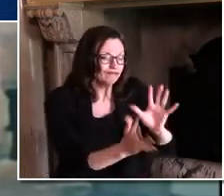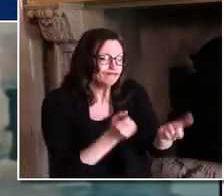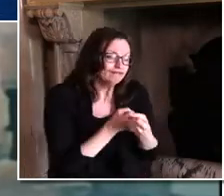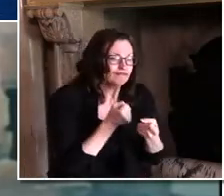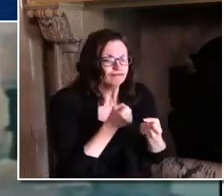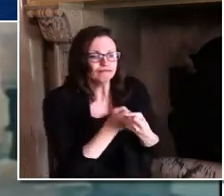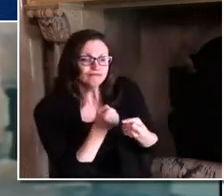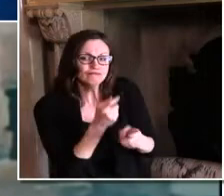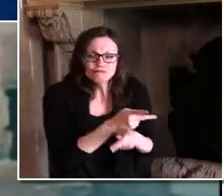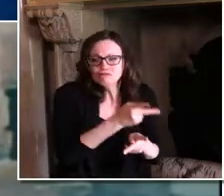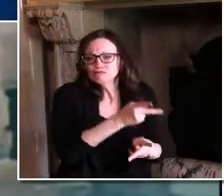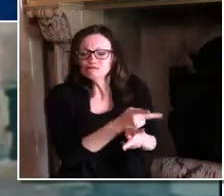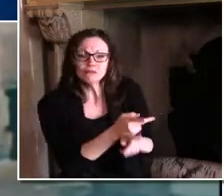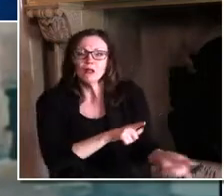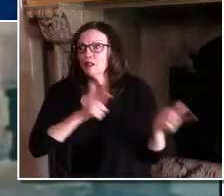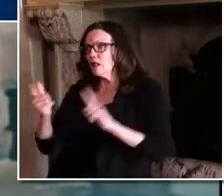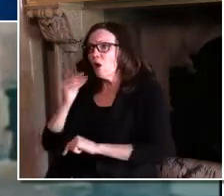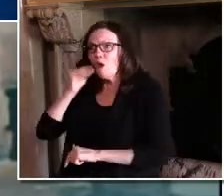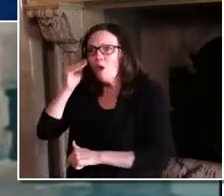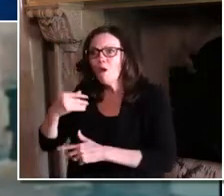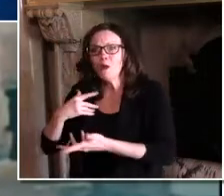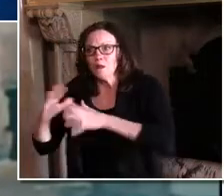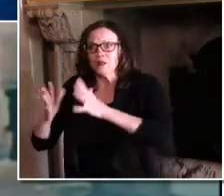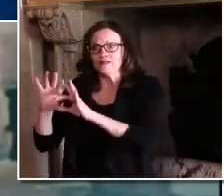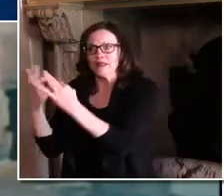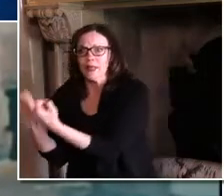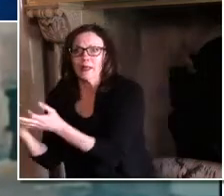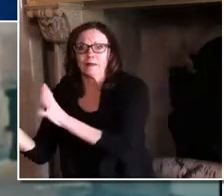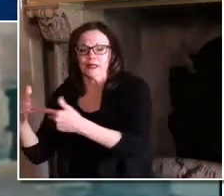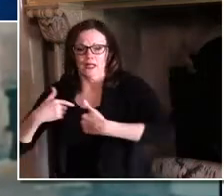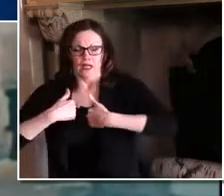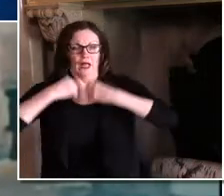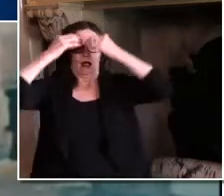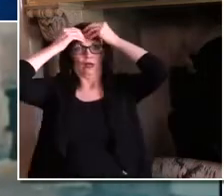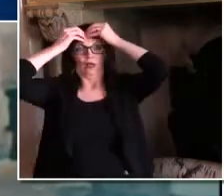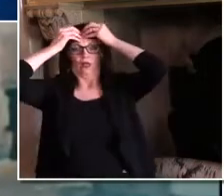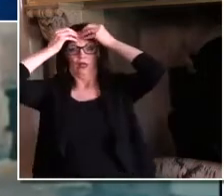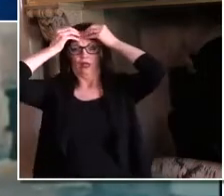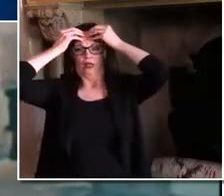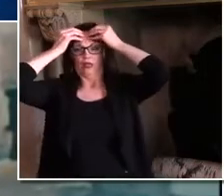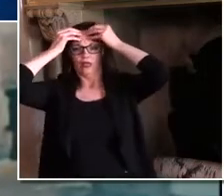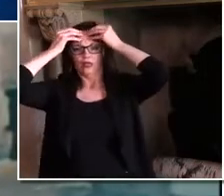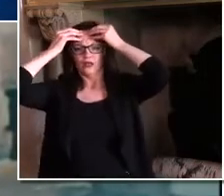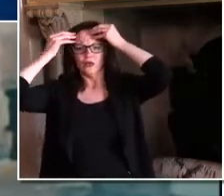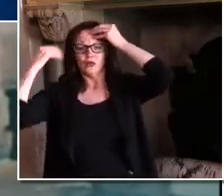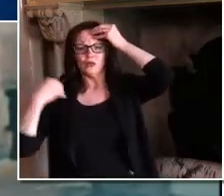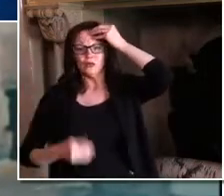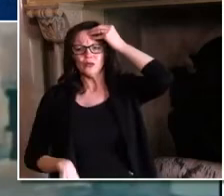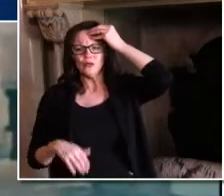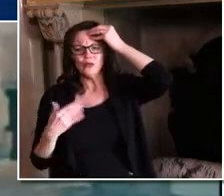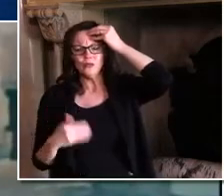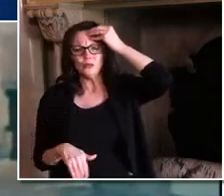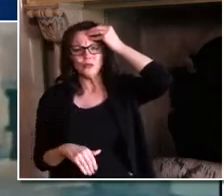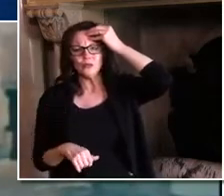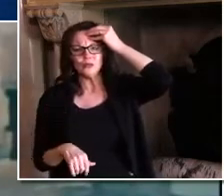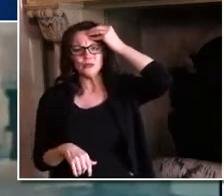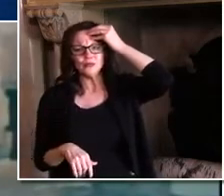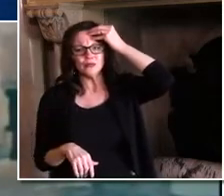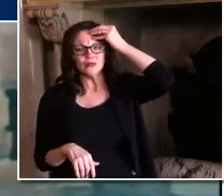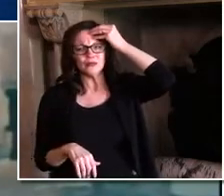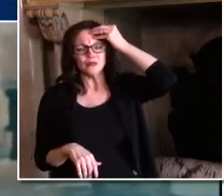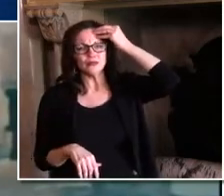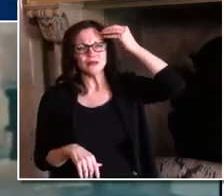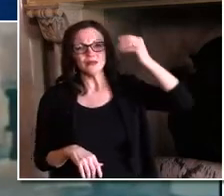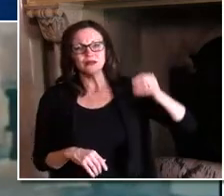about questions such as these because it's not only ourselves that we are trying to protect, but also the families that we come home to,